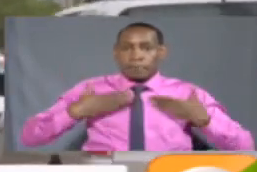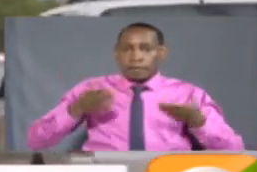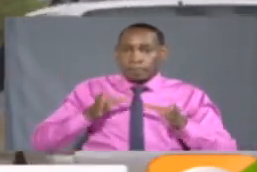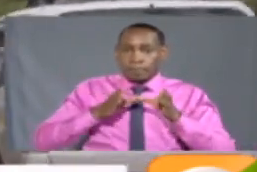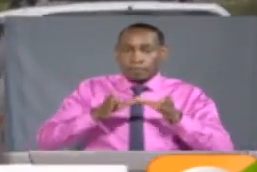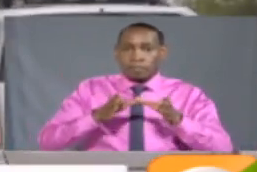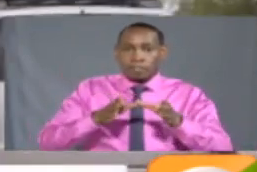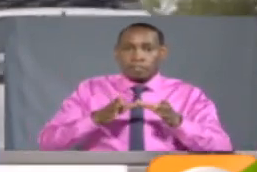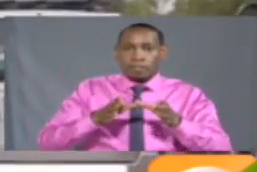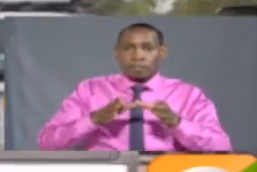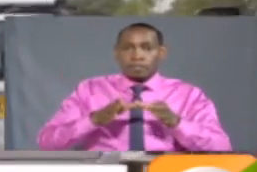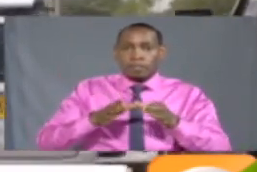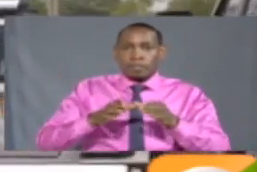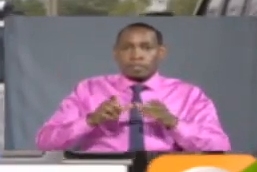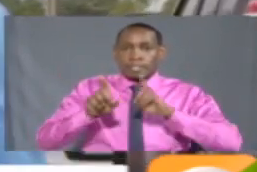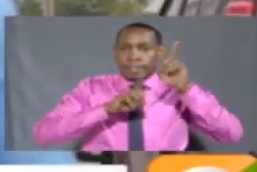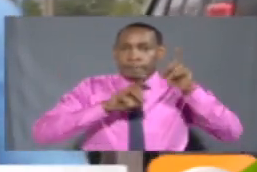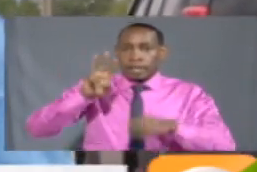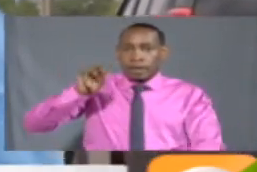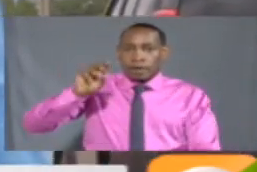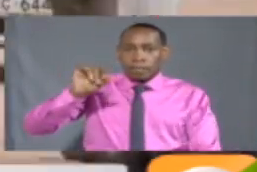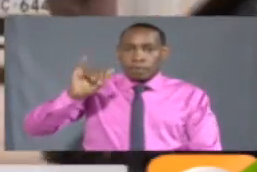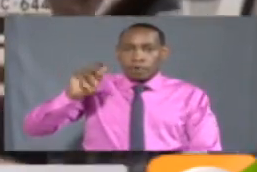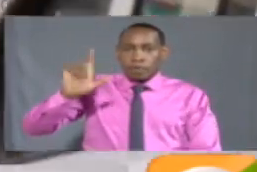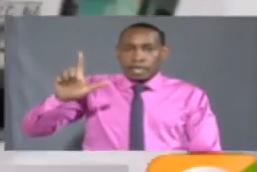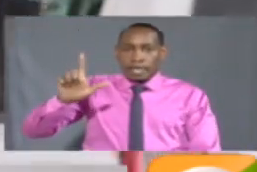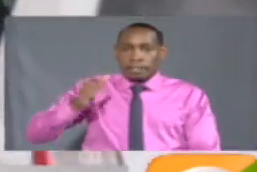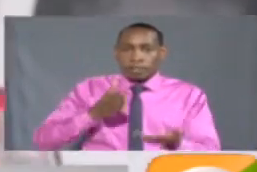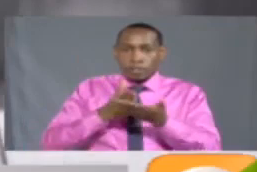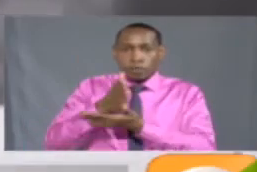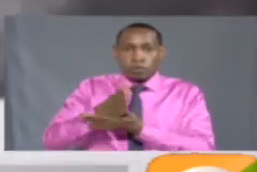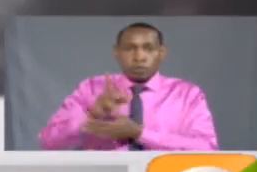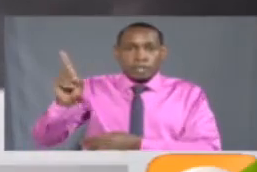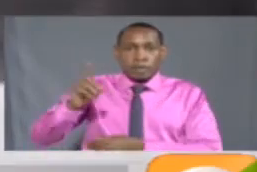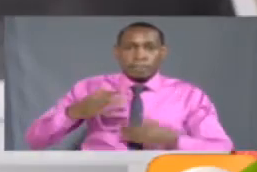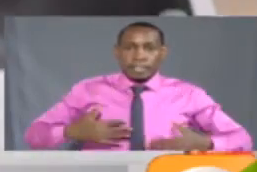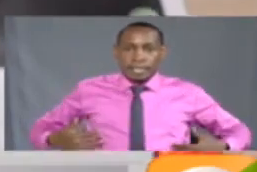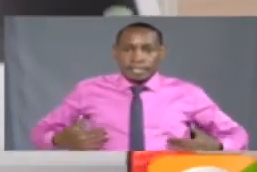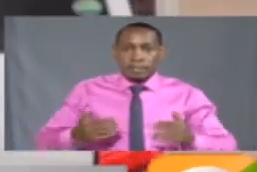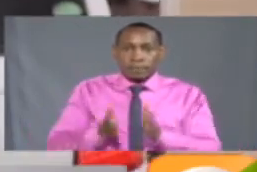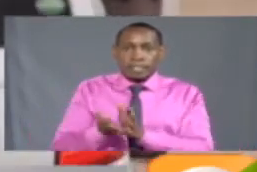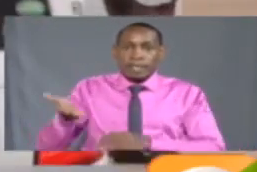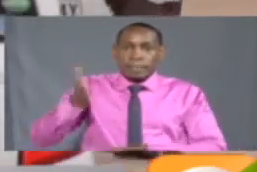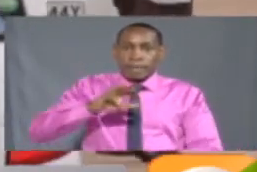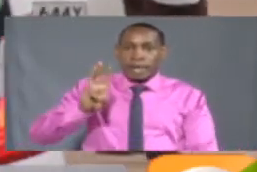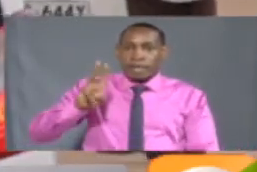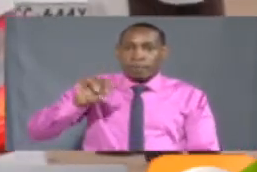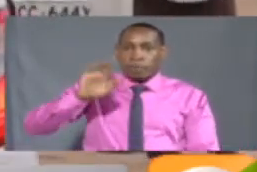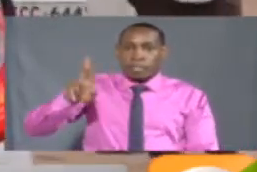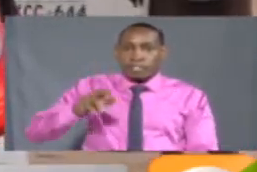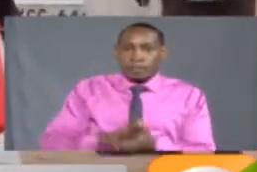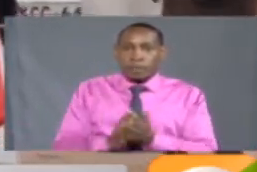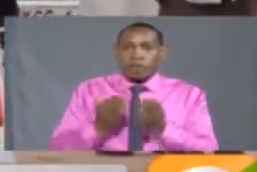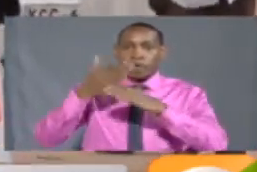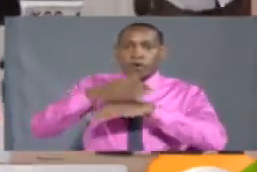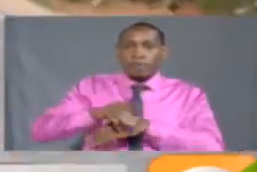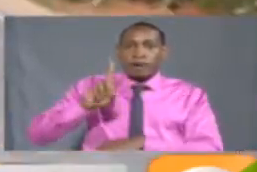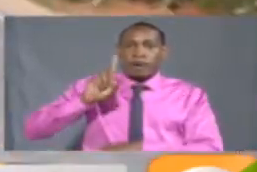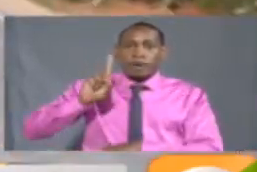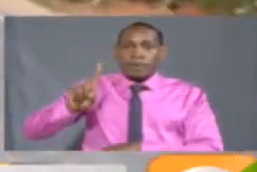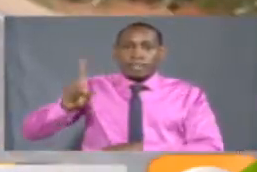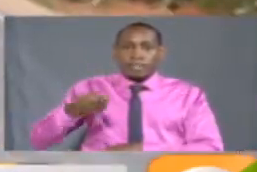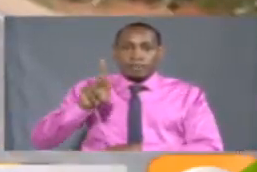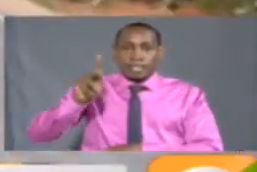forced to travel all the way to Moyale, through to Nairobi, Garissa and back to Wajir, covering more than